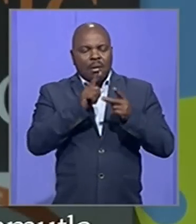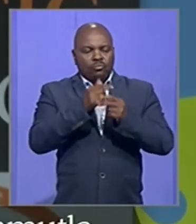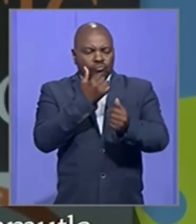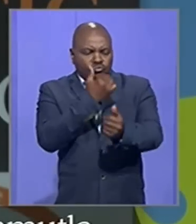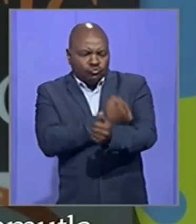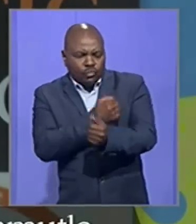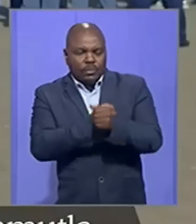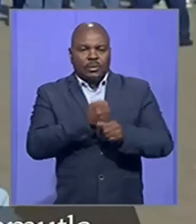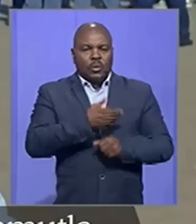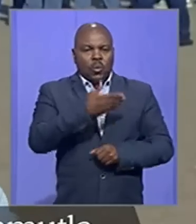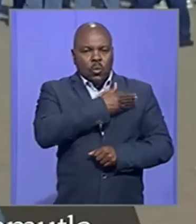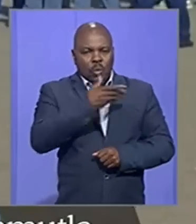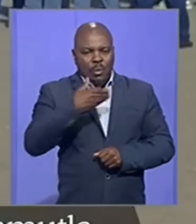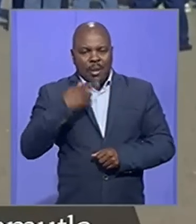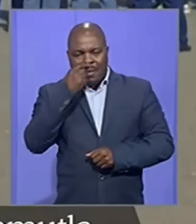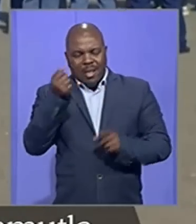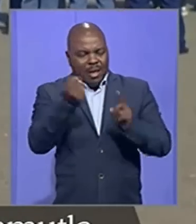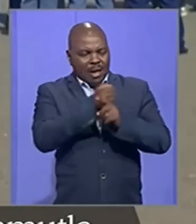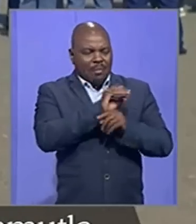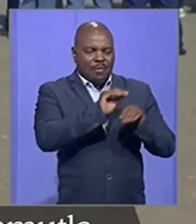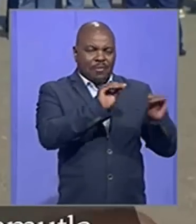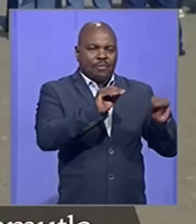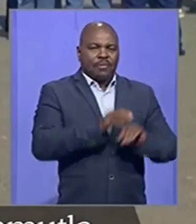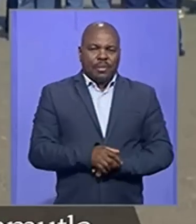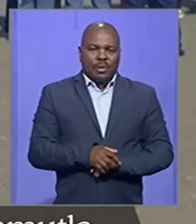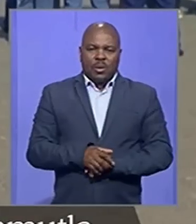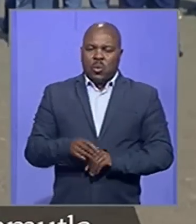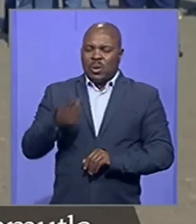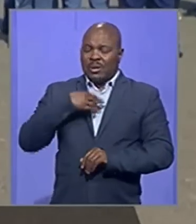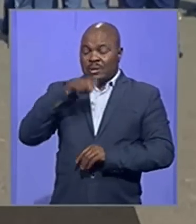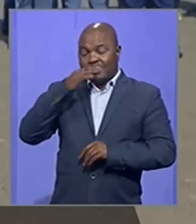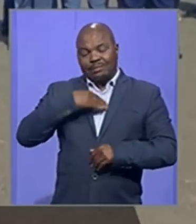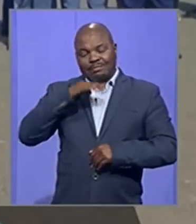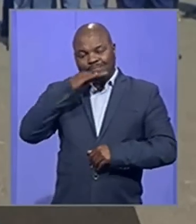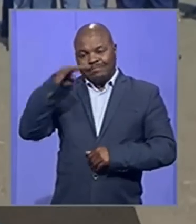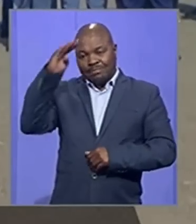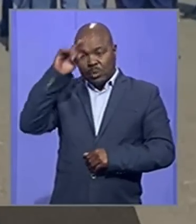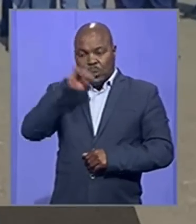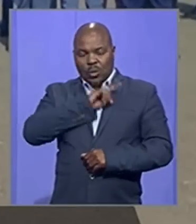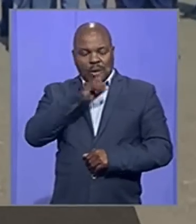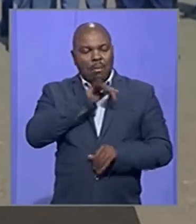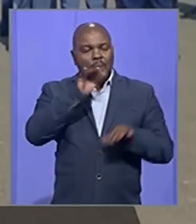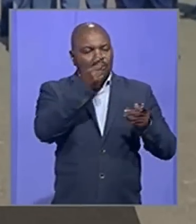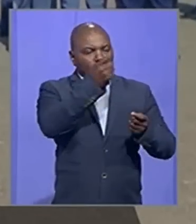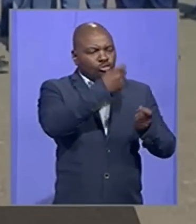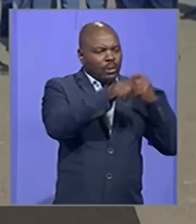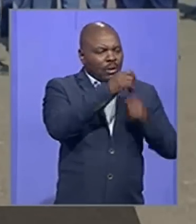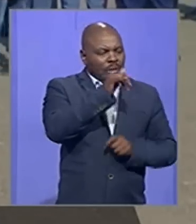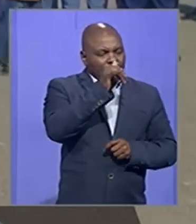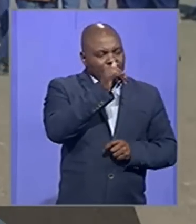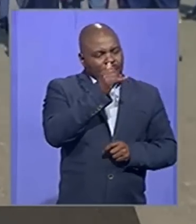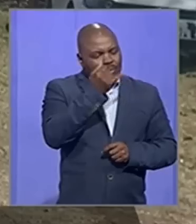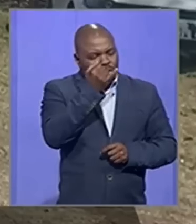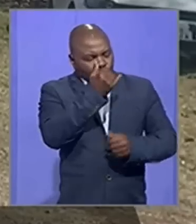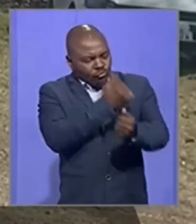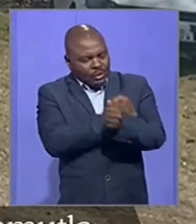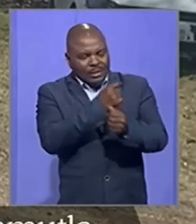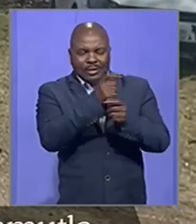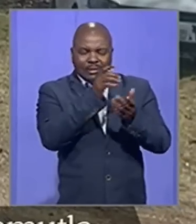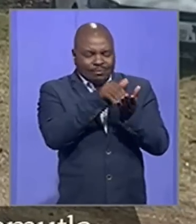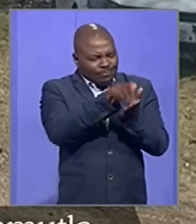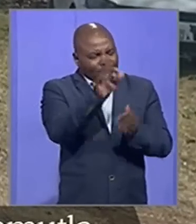bong Kimberley. Re lapile re kopa government e re thuse ka di-drug laws a di tšwe mo lekeisheneng la rona re lapile.